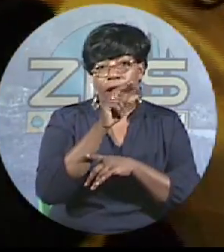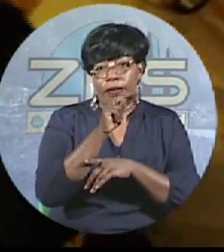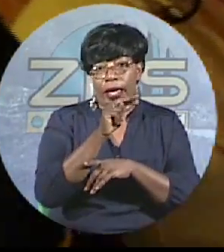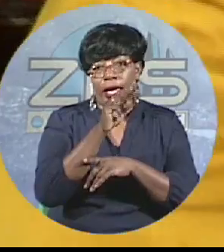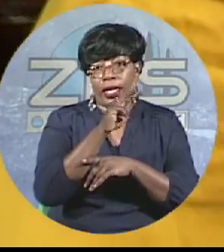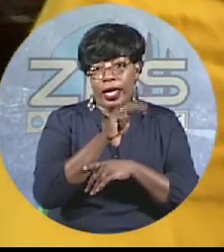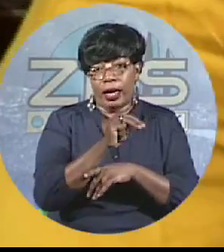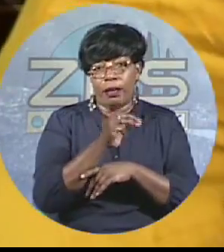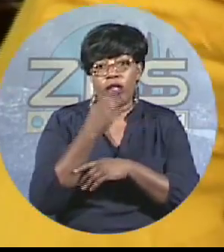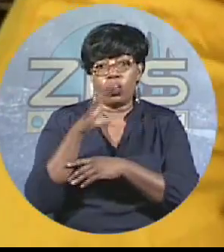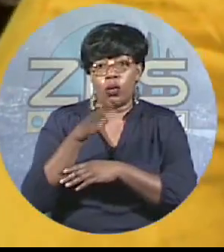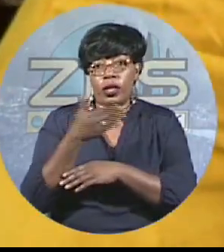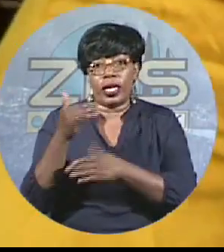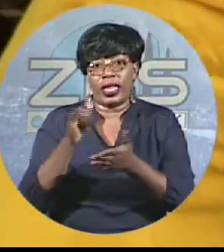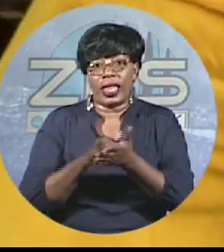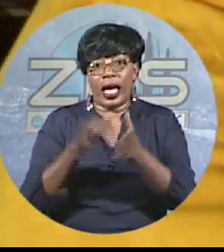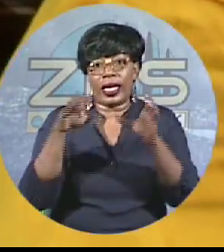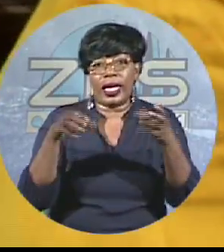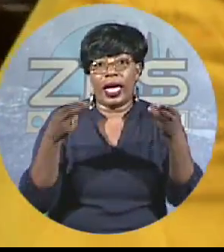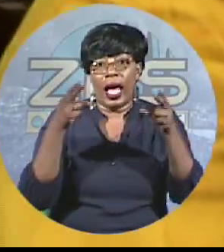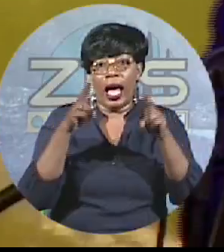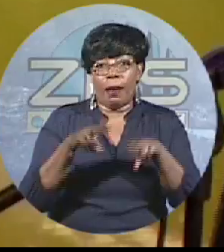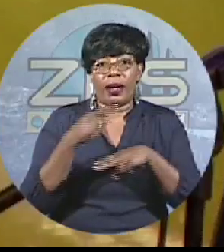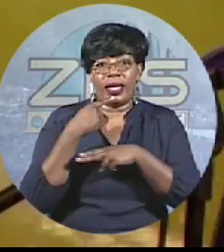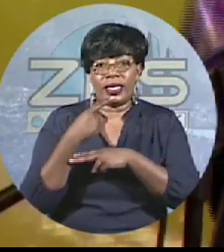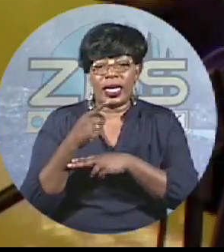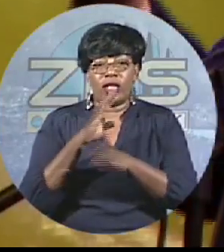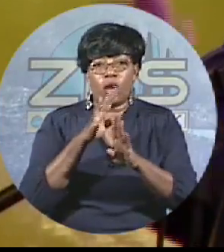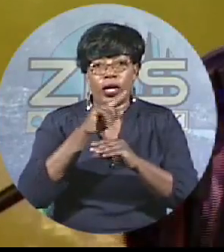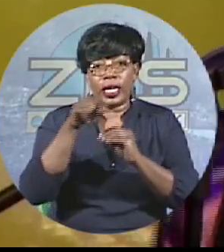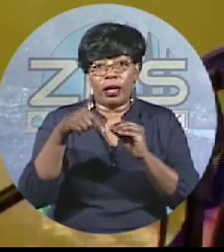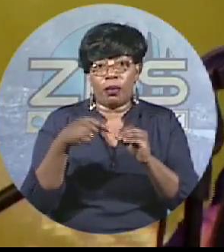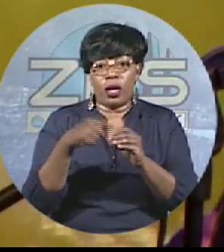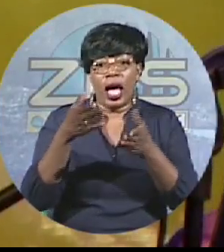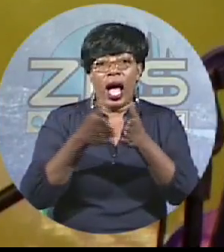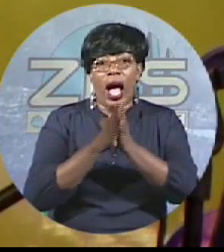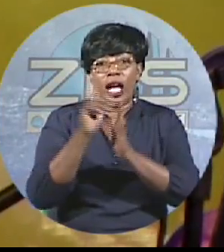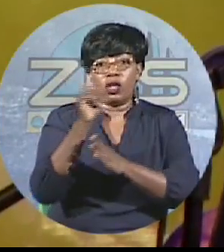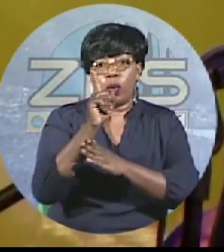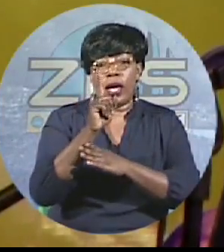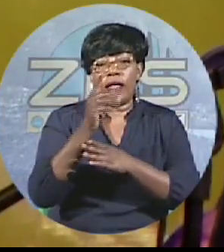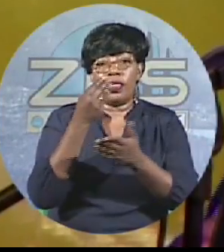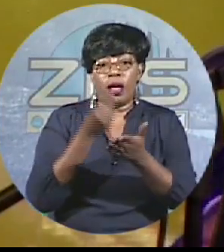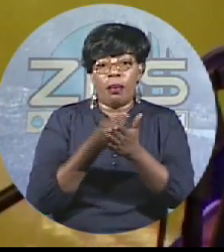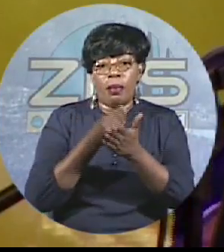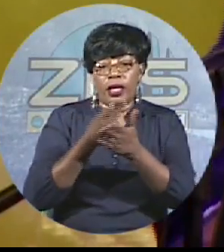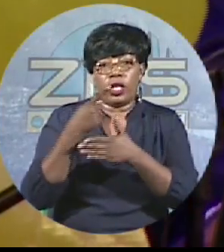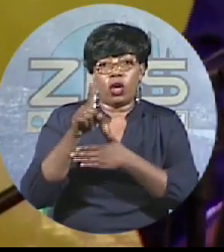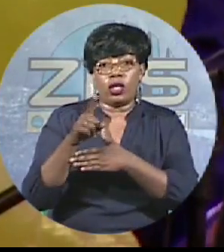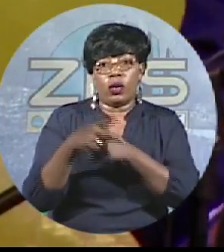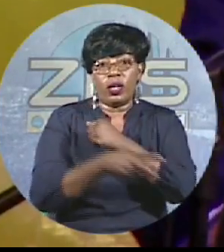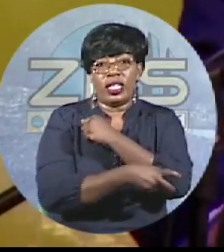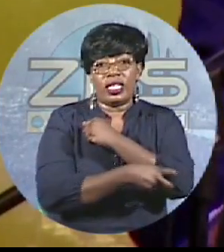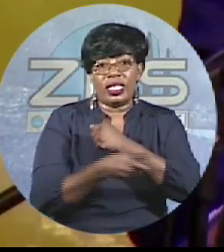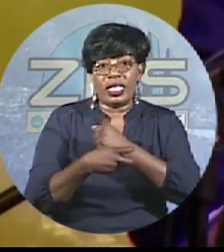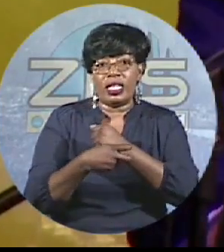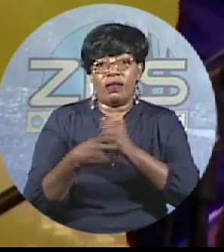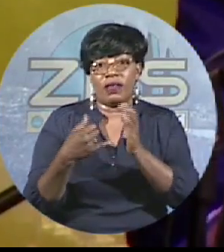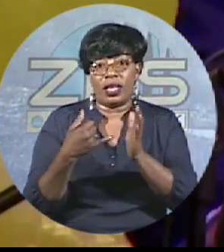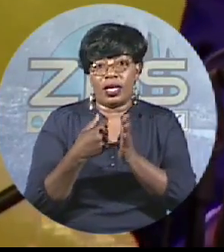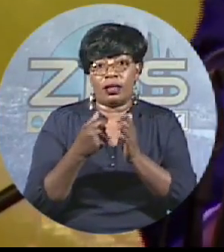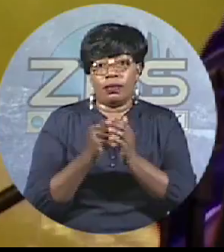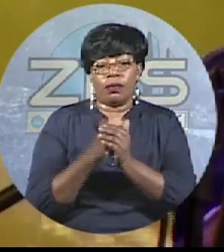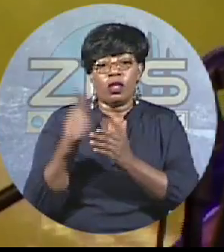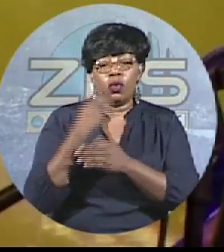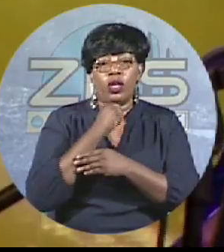the worst thing that can happen. And I heard someone talking about ask them where the money gone and say we teeth it. No, we ain't teeth